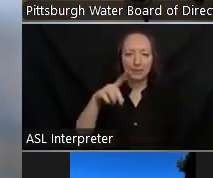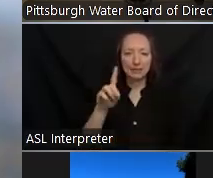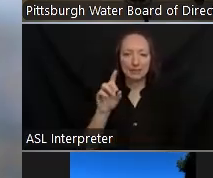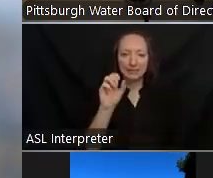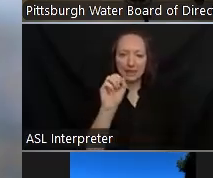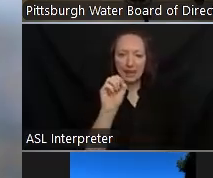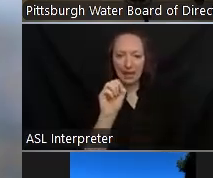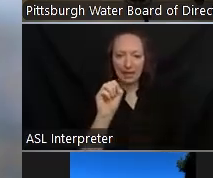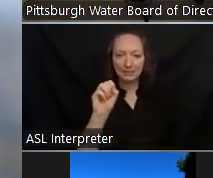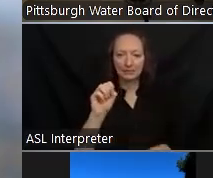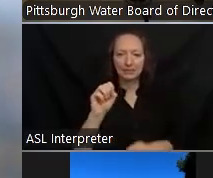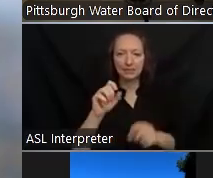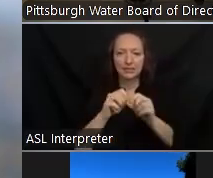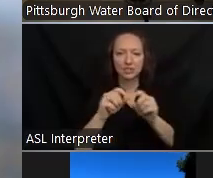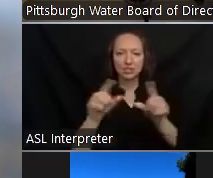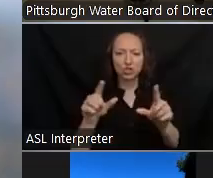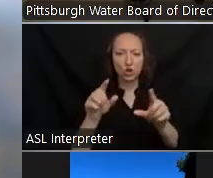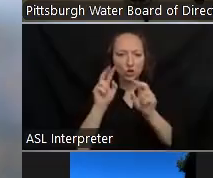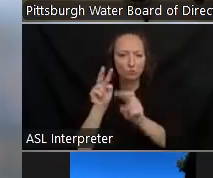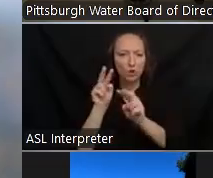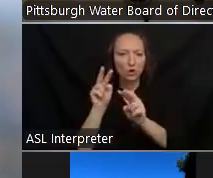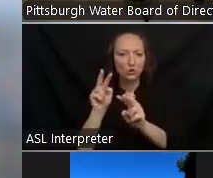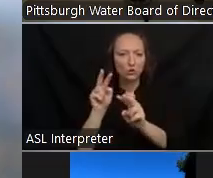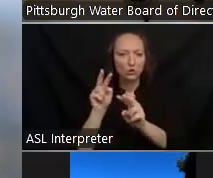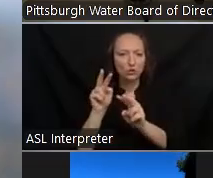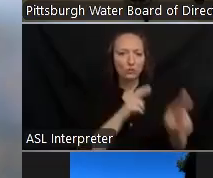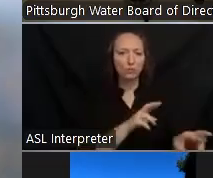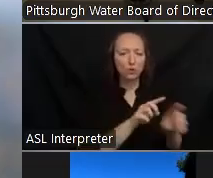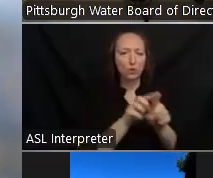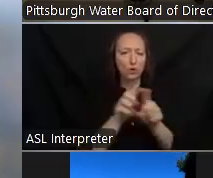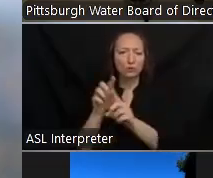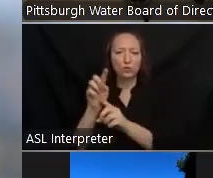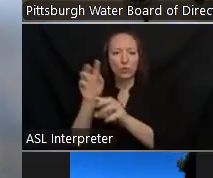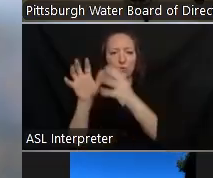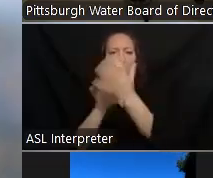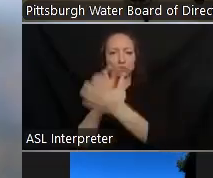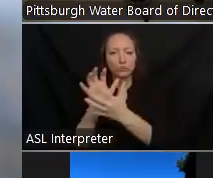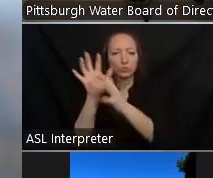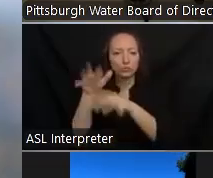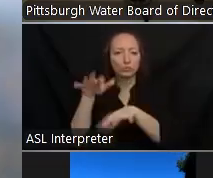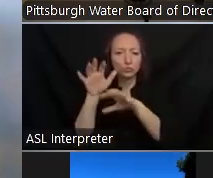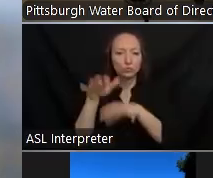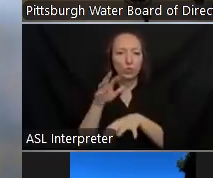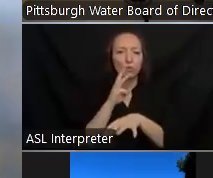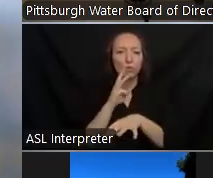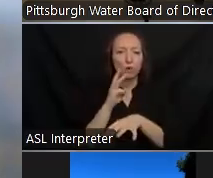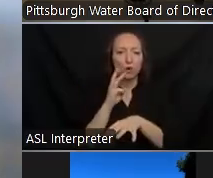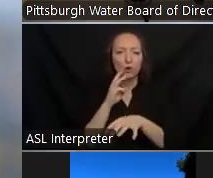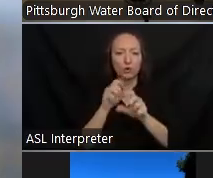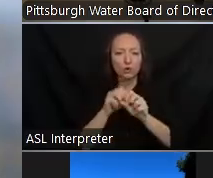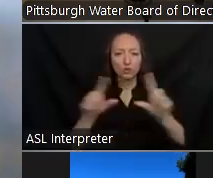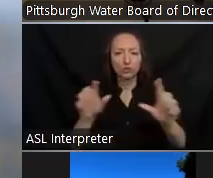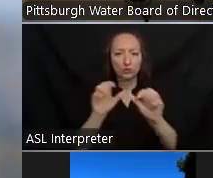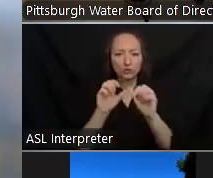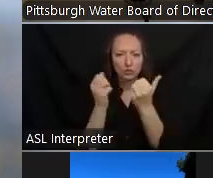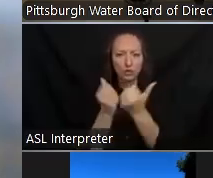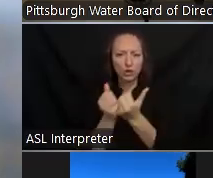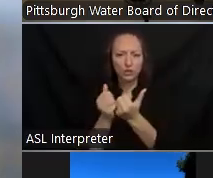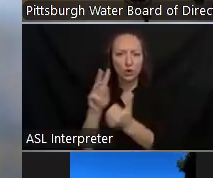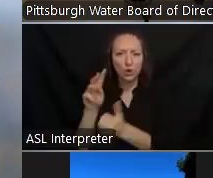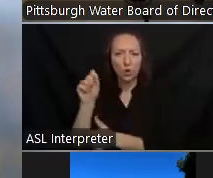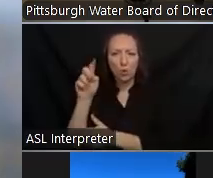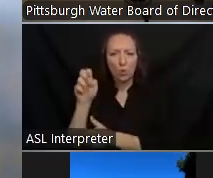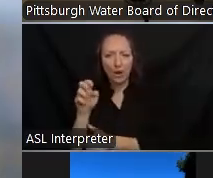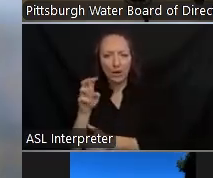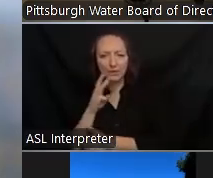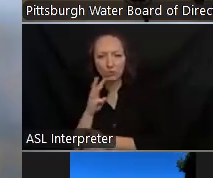plant. Our Elcasan self-monitoring compliance report, which we have for discharges to Elcasan from our water treatment